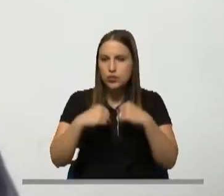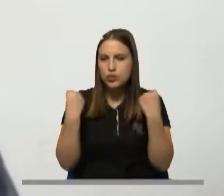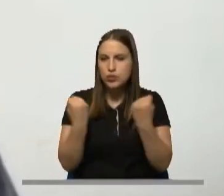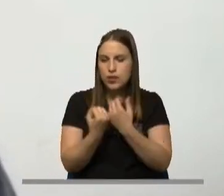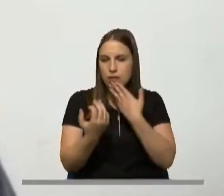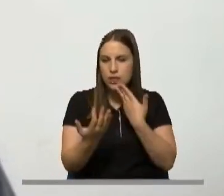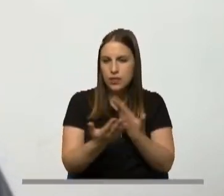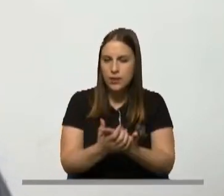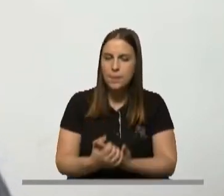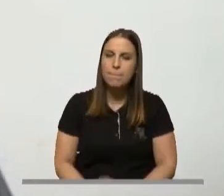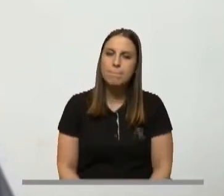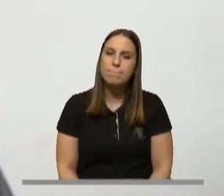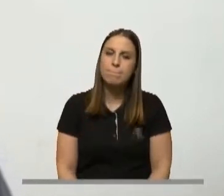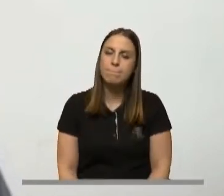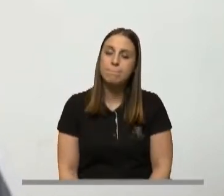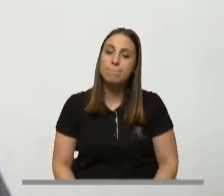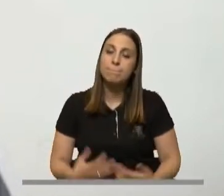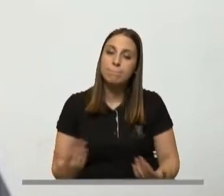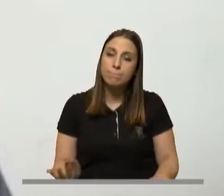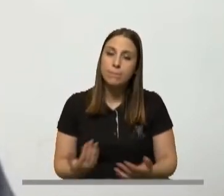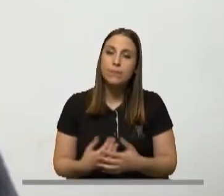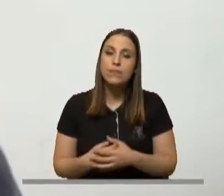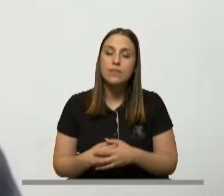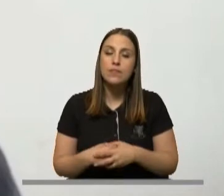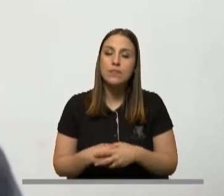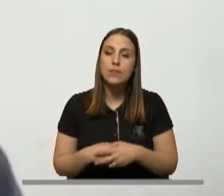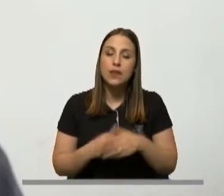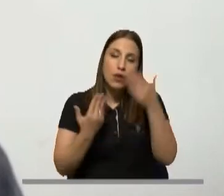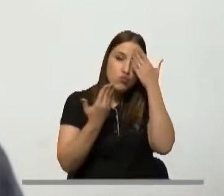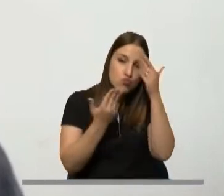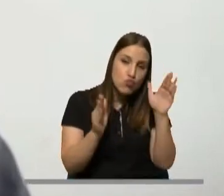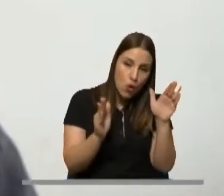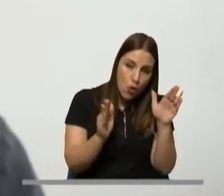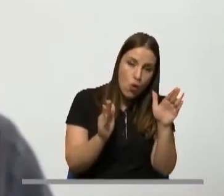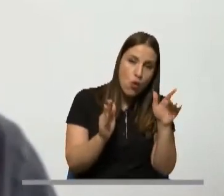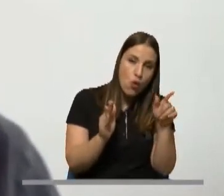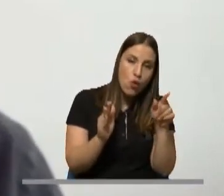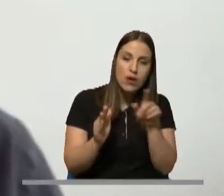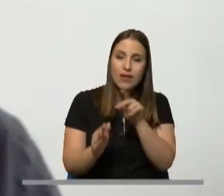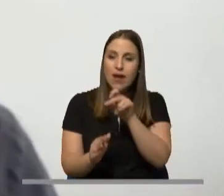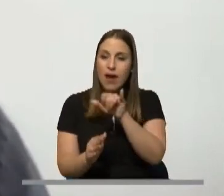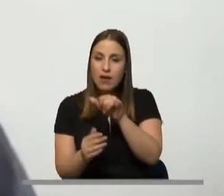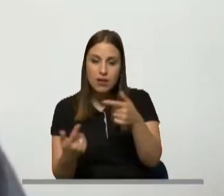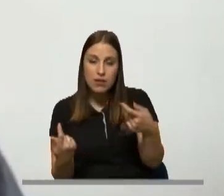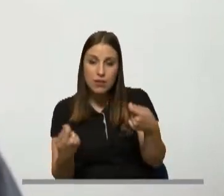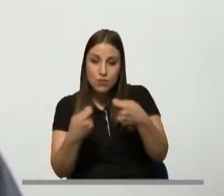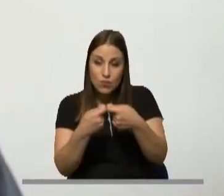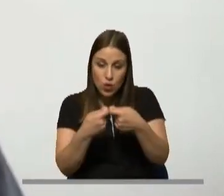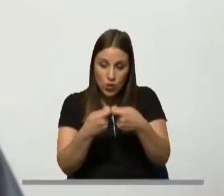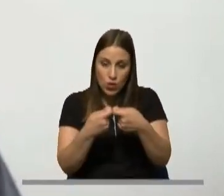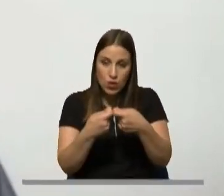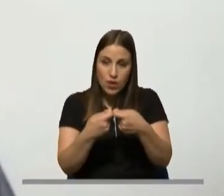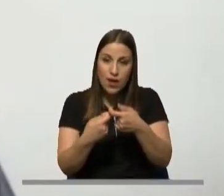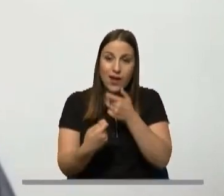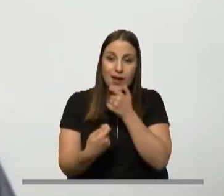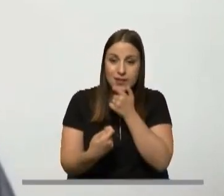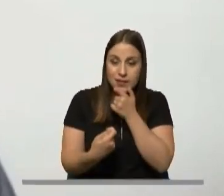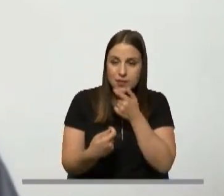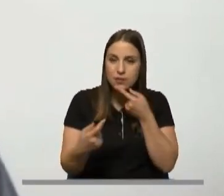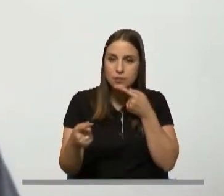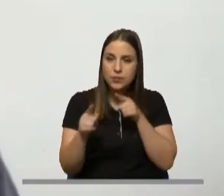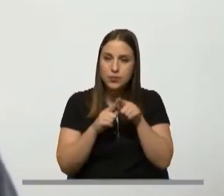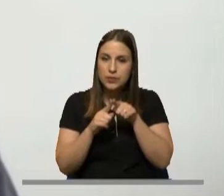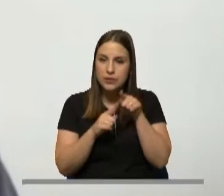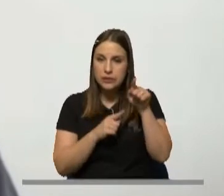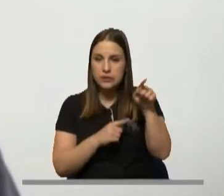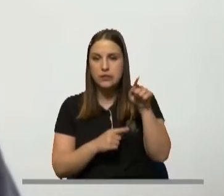societies. The compatibility of democracy and artificial intelligence depends on their